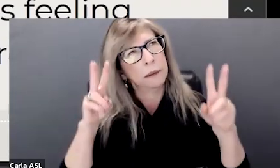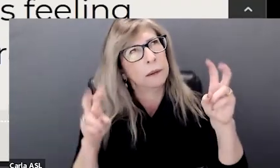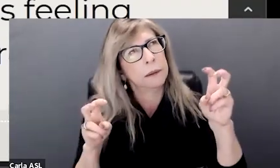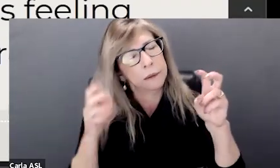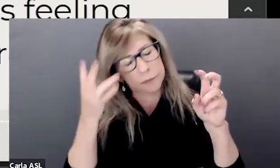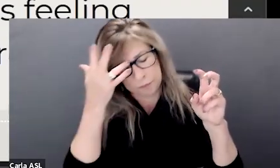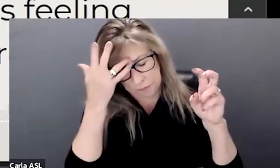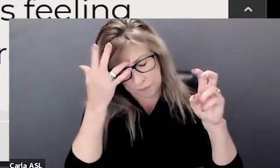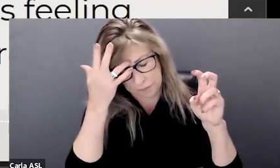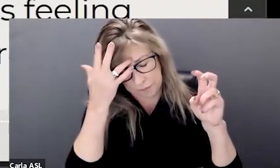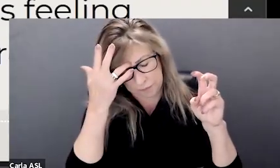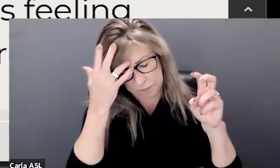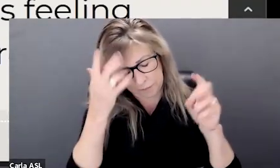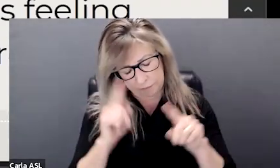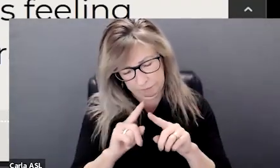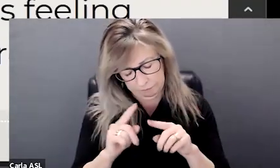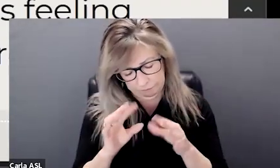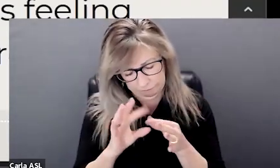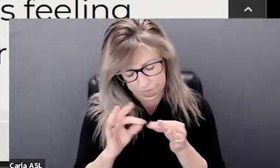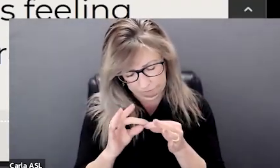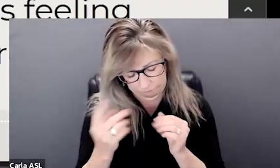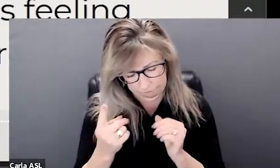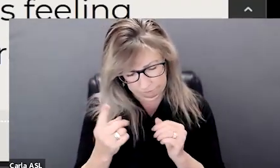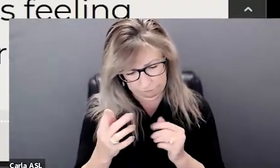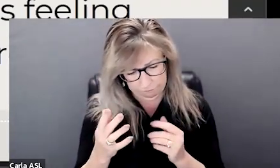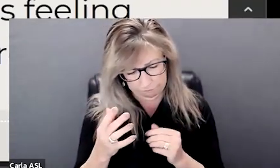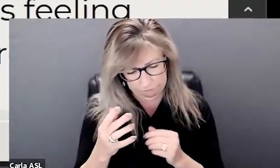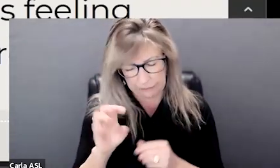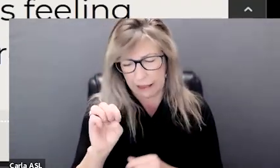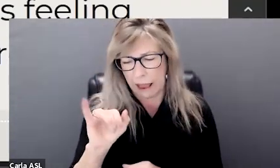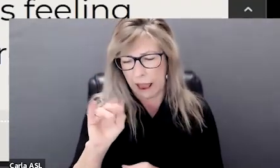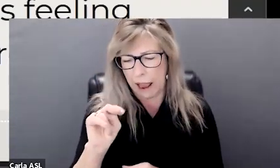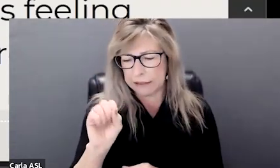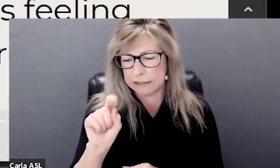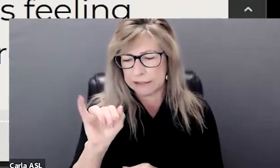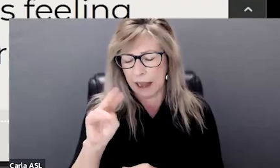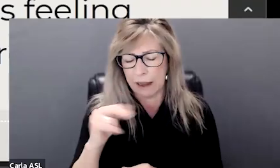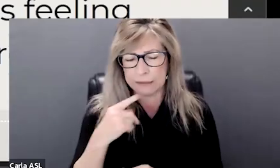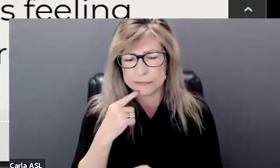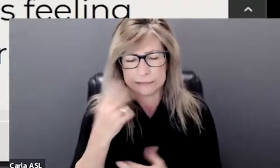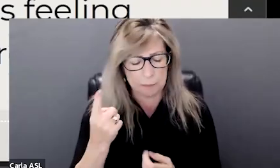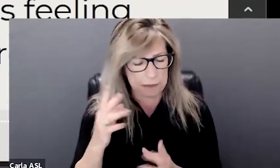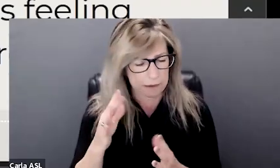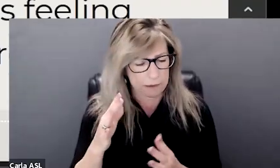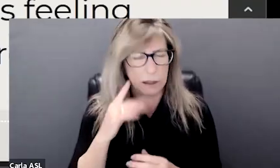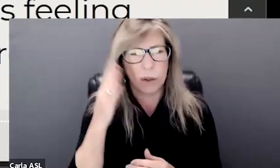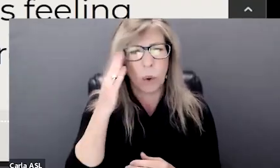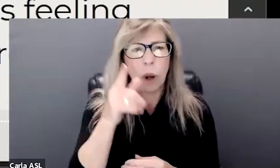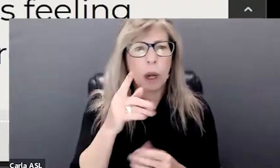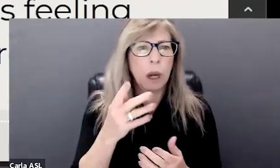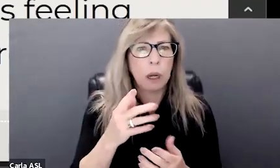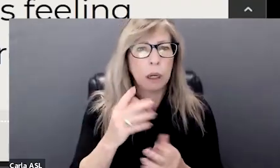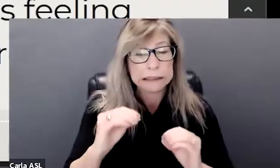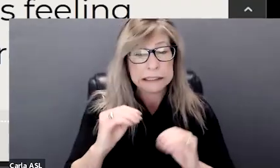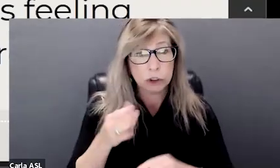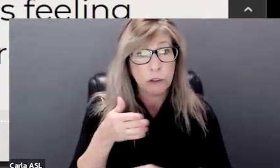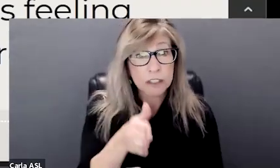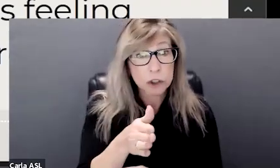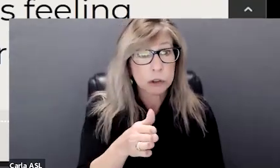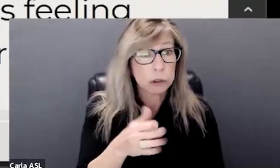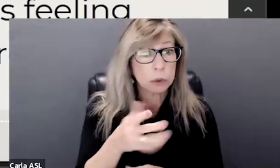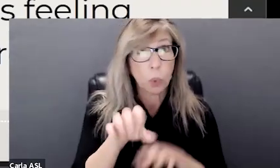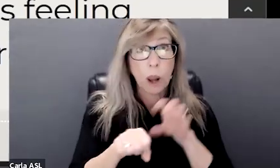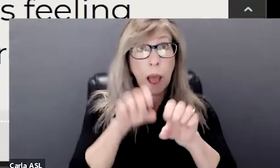expression about teaching a fish to climb a tree. It's, I'm sure some of you know what I'm talking about. If